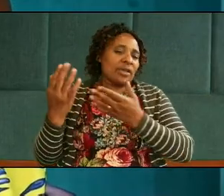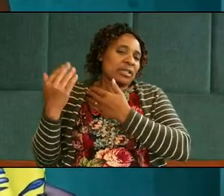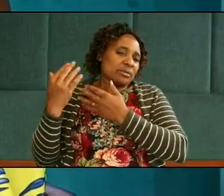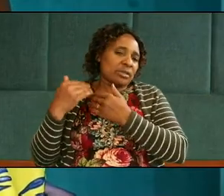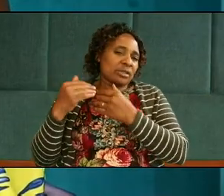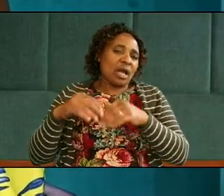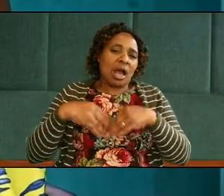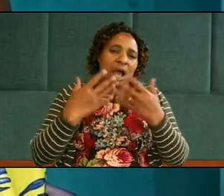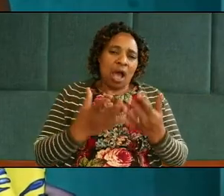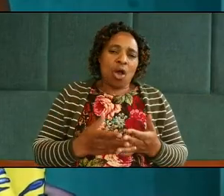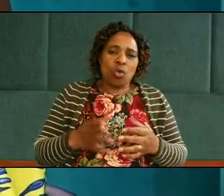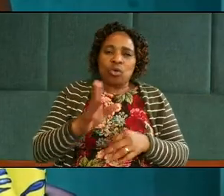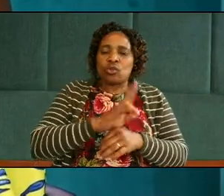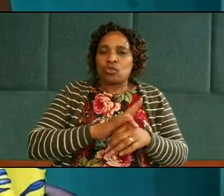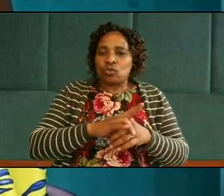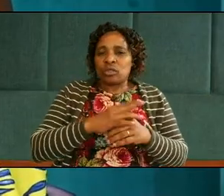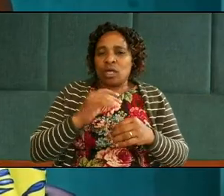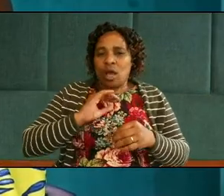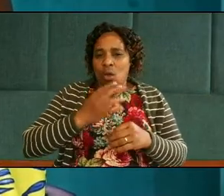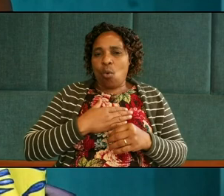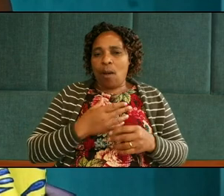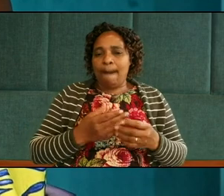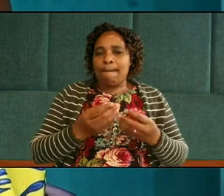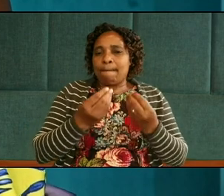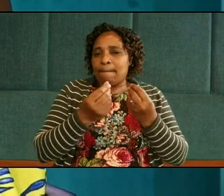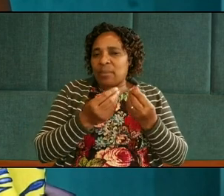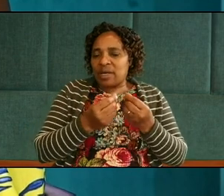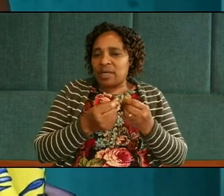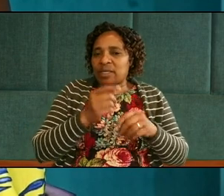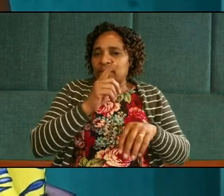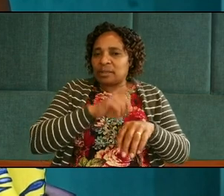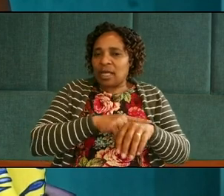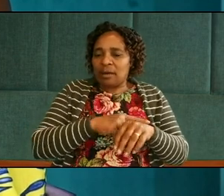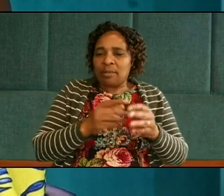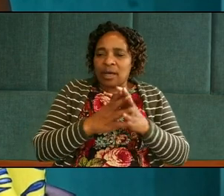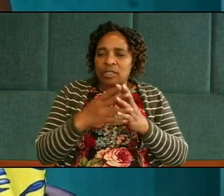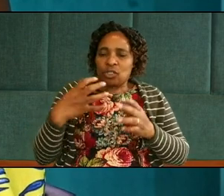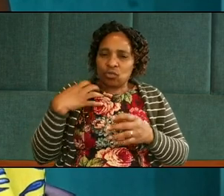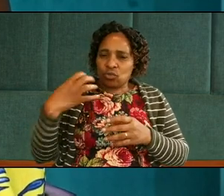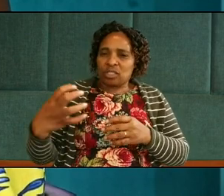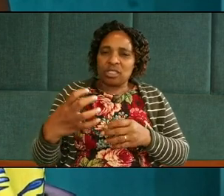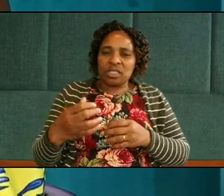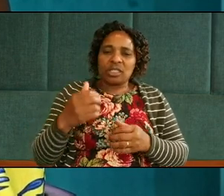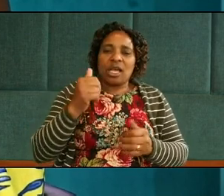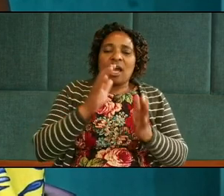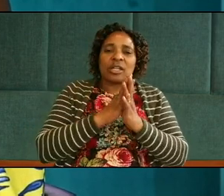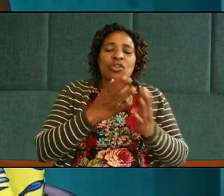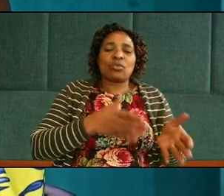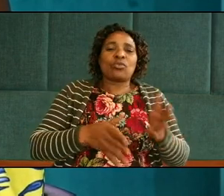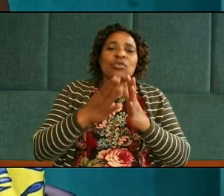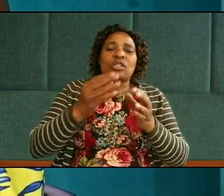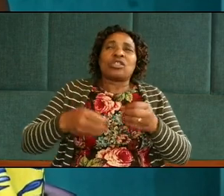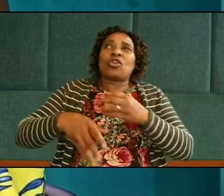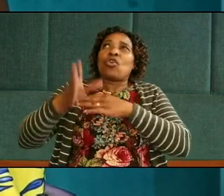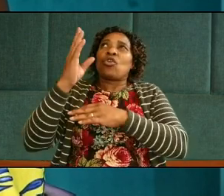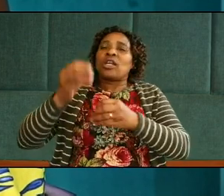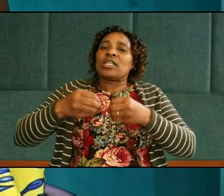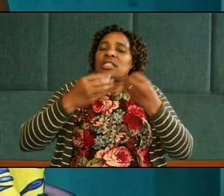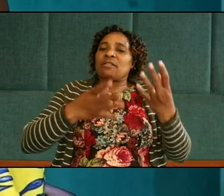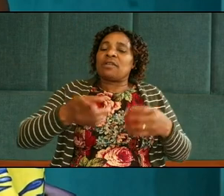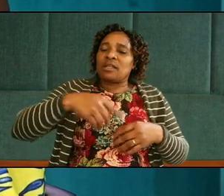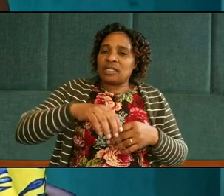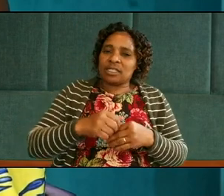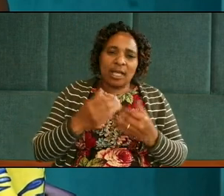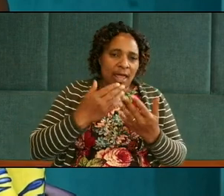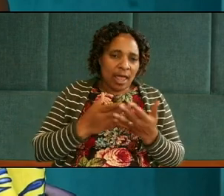on how we're supposed to spend our money and spend the time and the treasures that and the opportunities that God has given us. And you